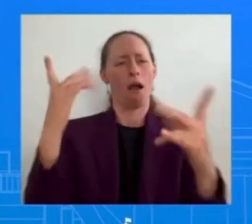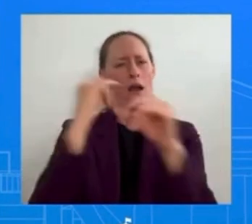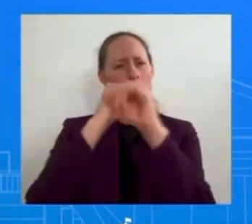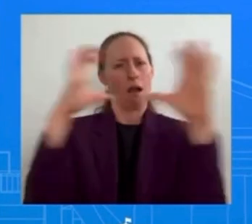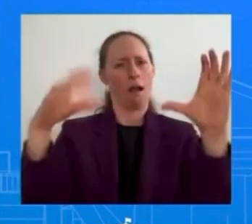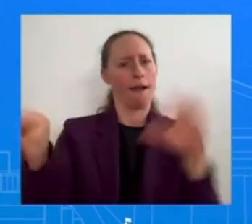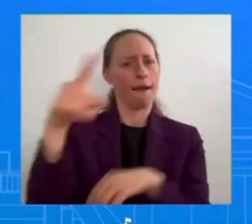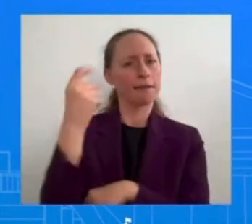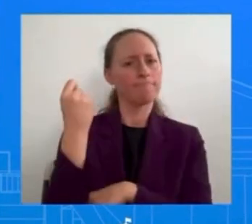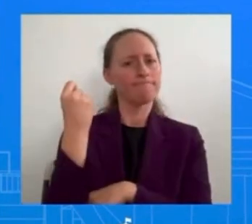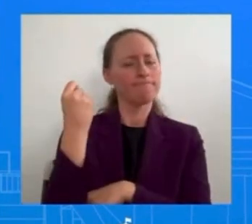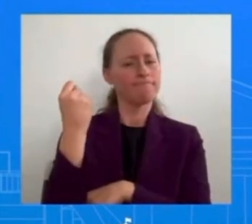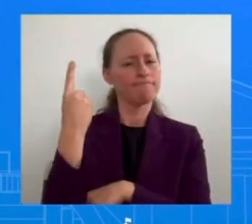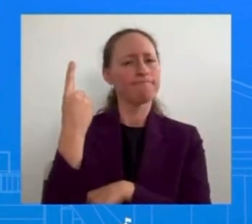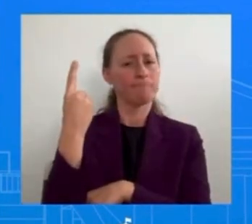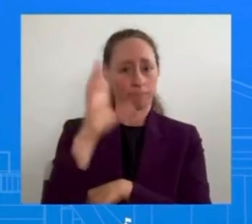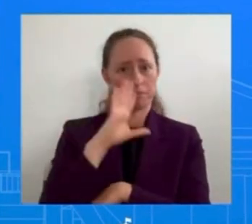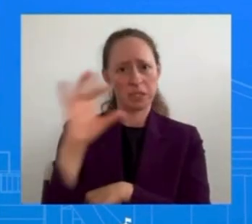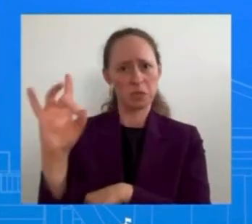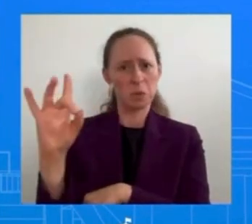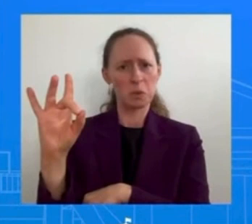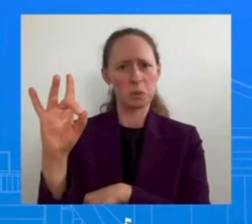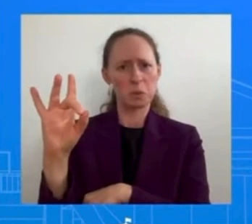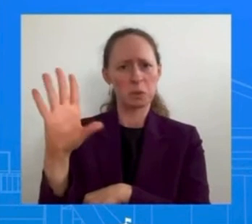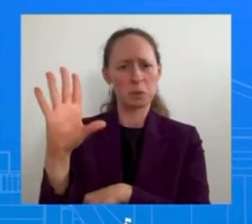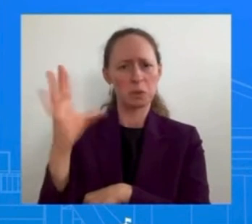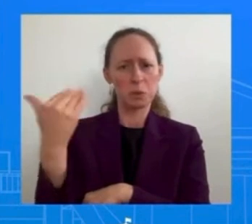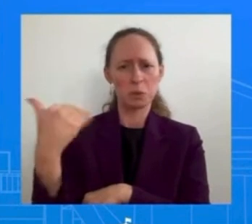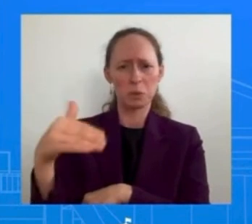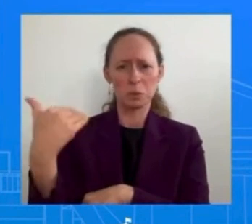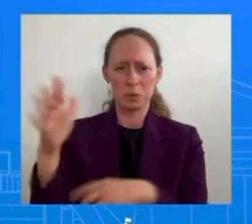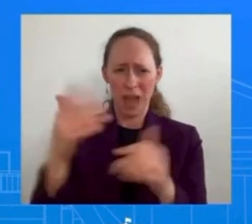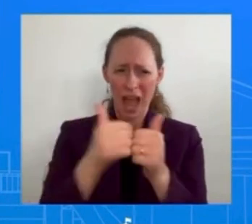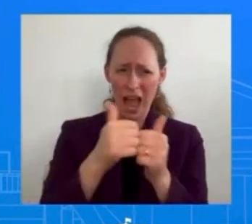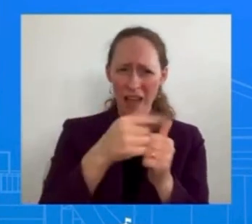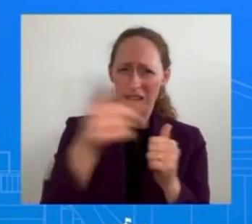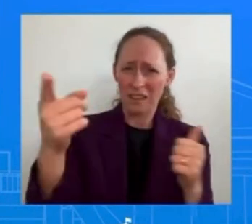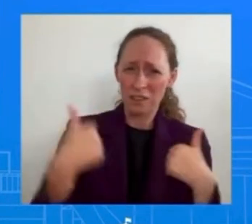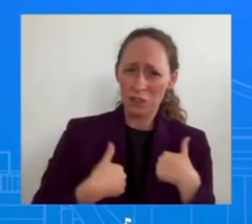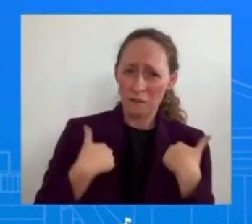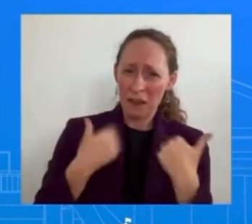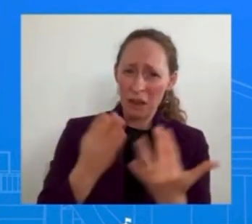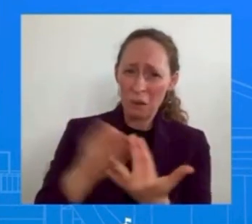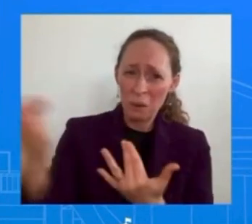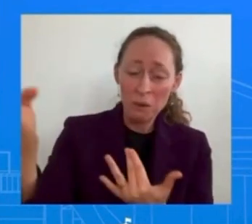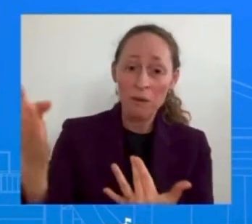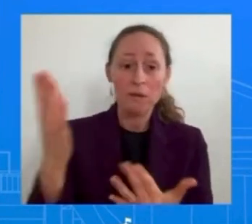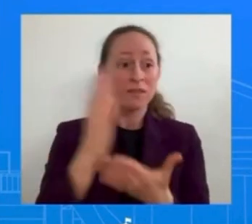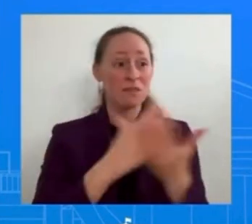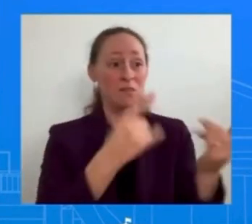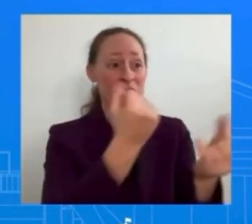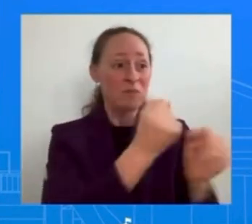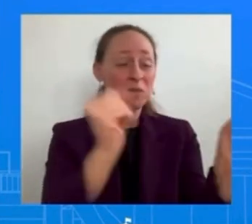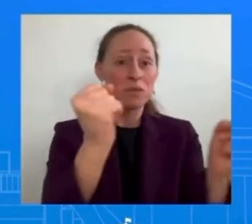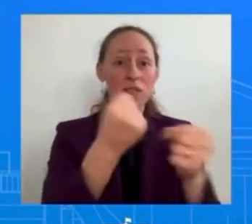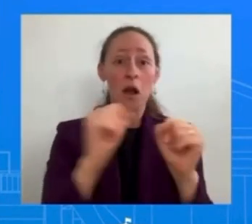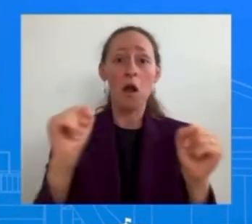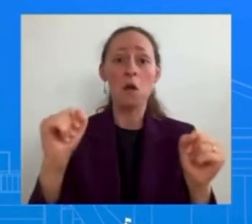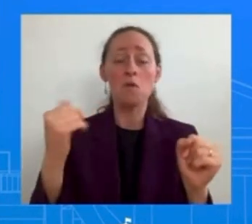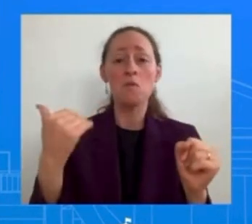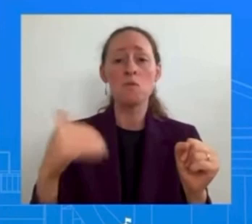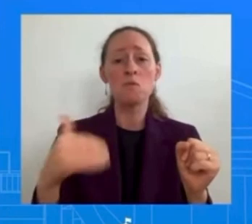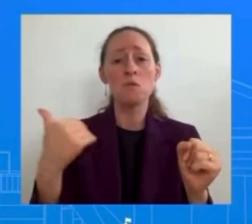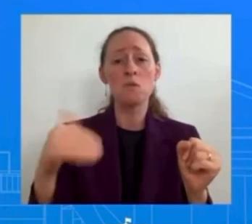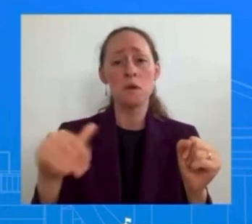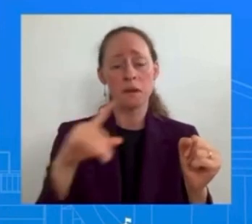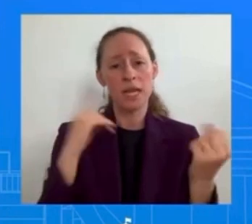accounts of response, and the sense of community that I saw across the island. While I was in one of the shelters, I